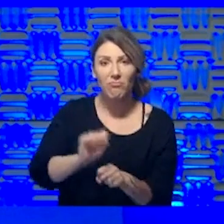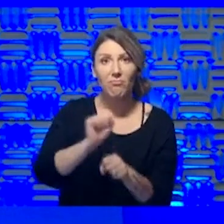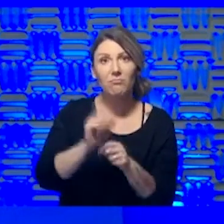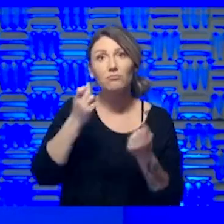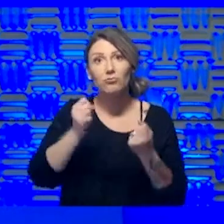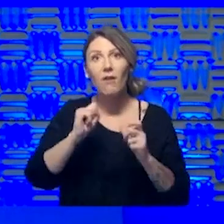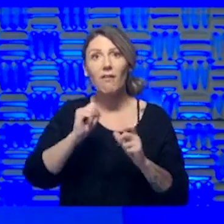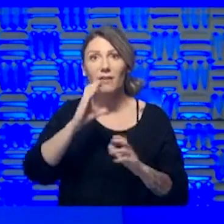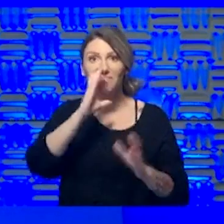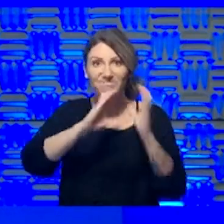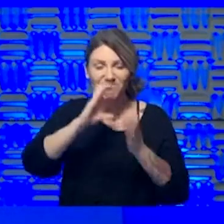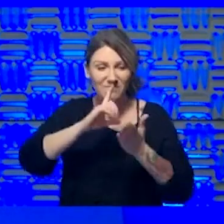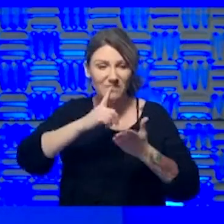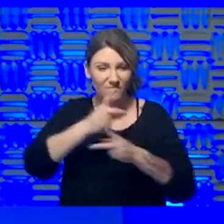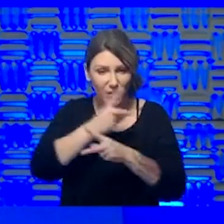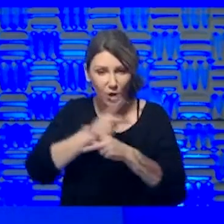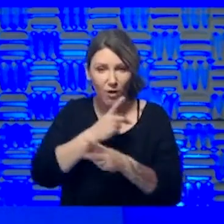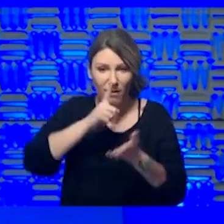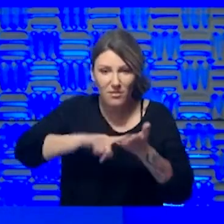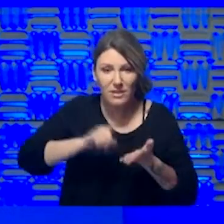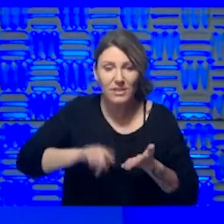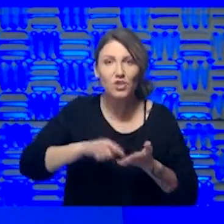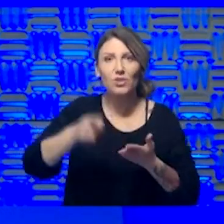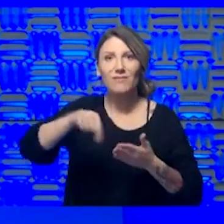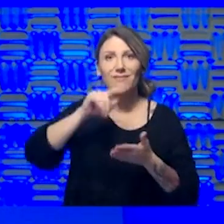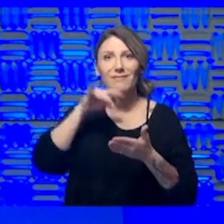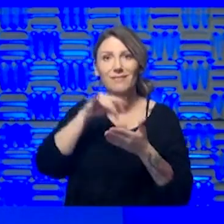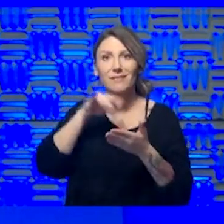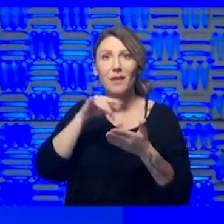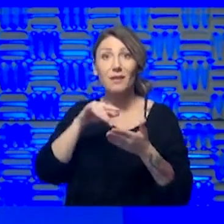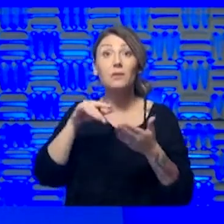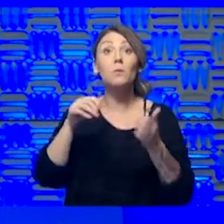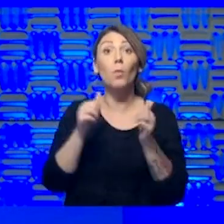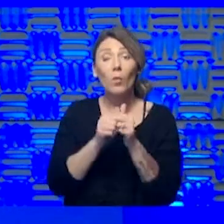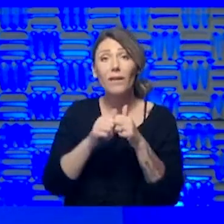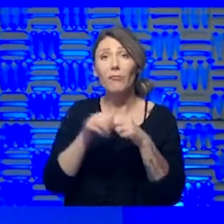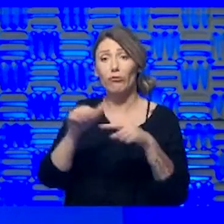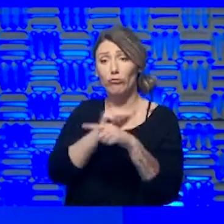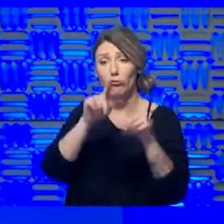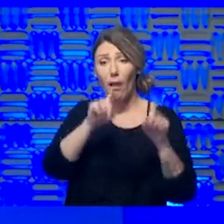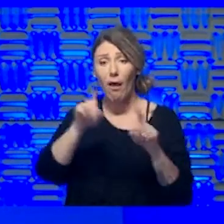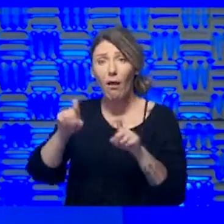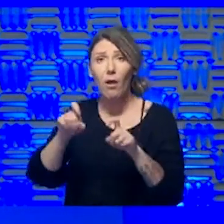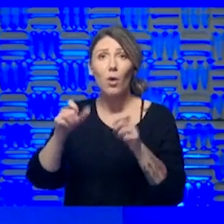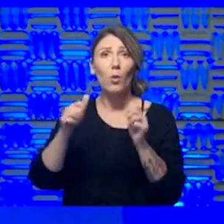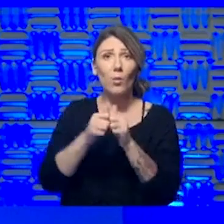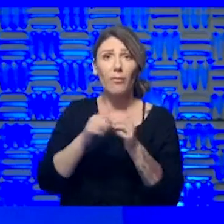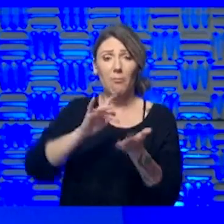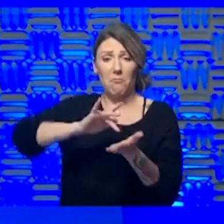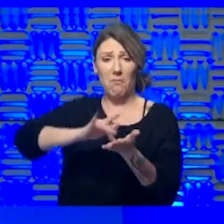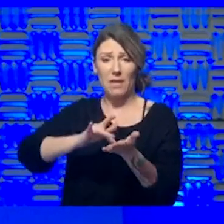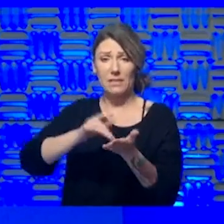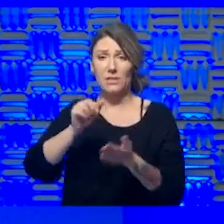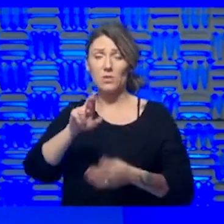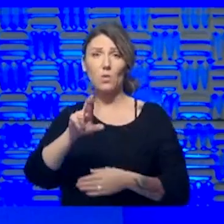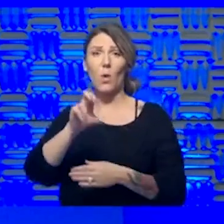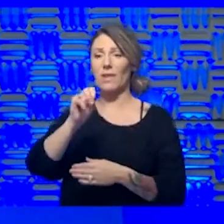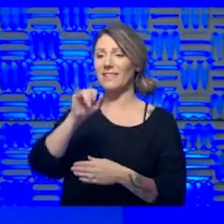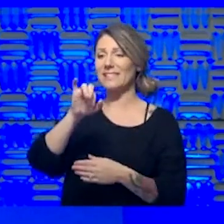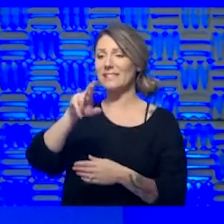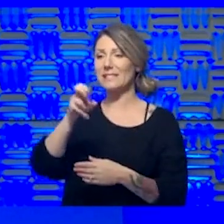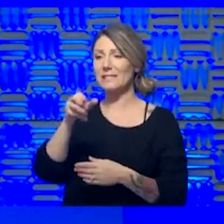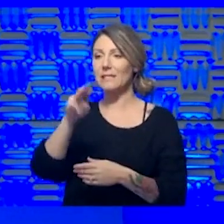studies, including trial studies for drugs that we're trying to use, but also the serum or the convalescent